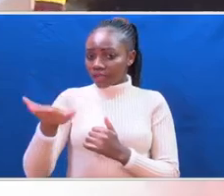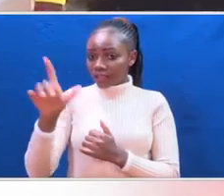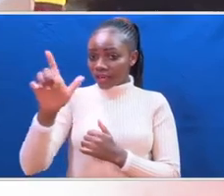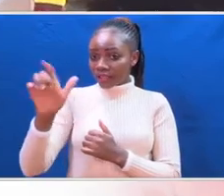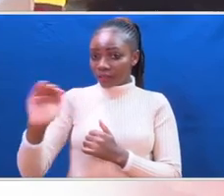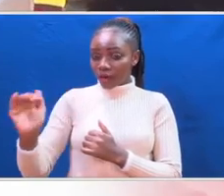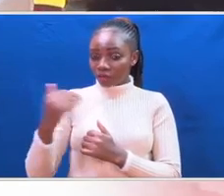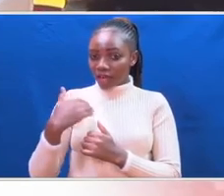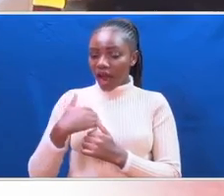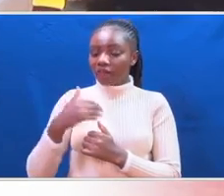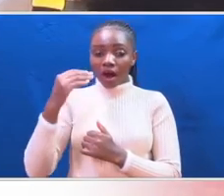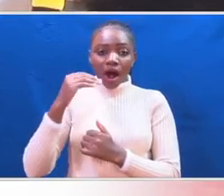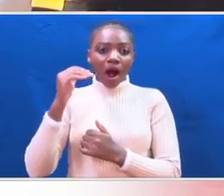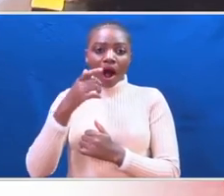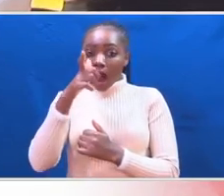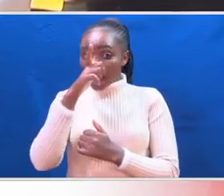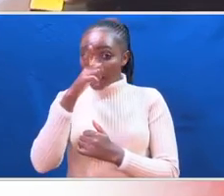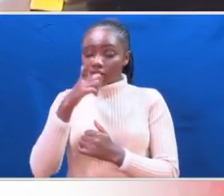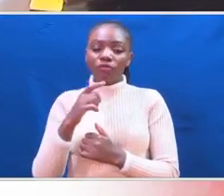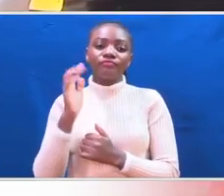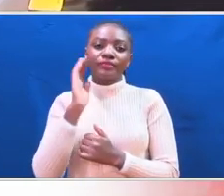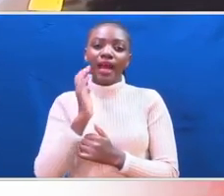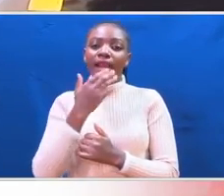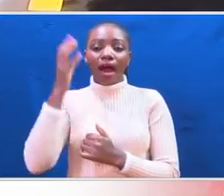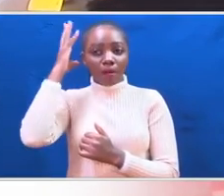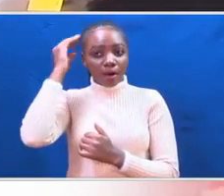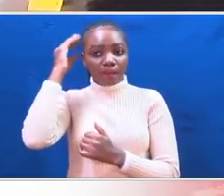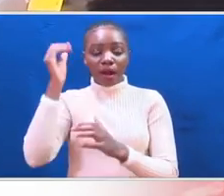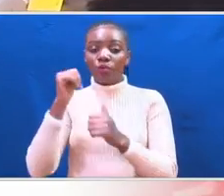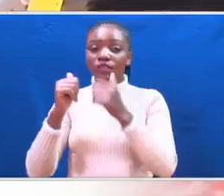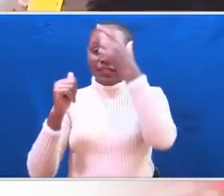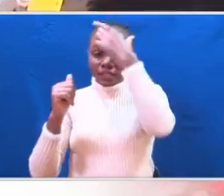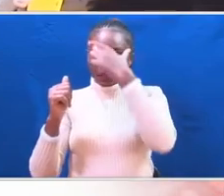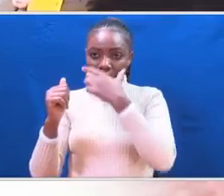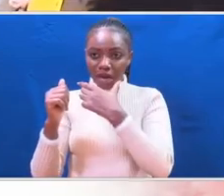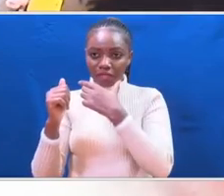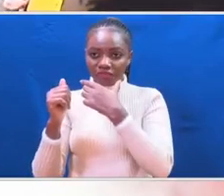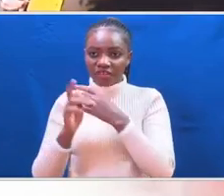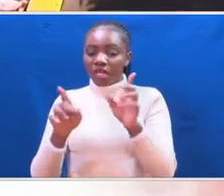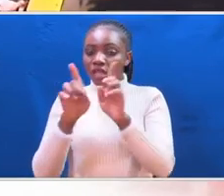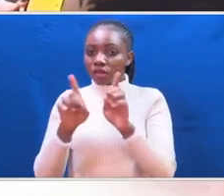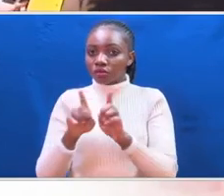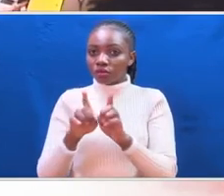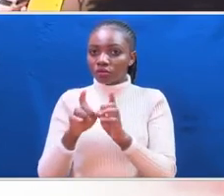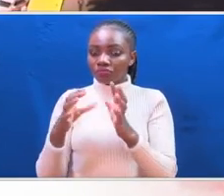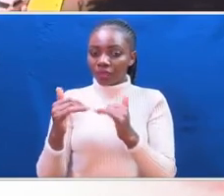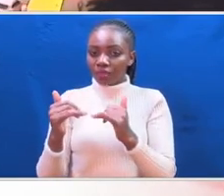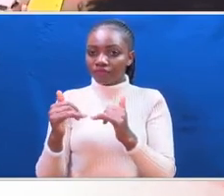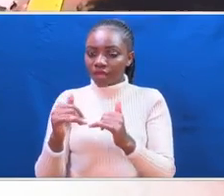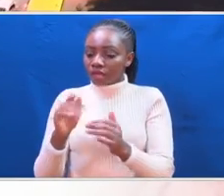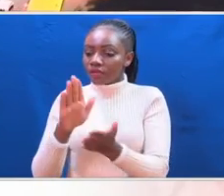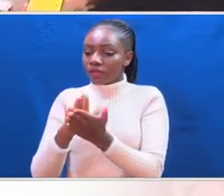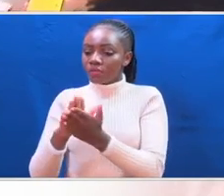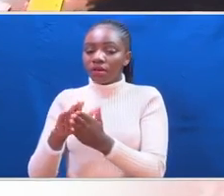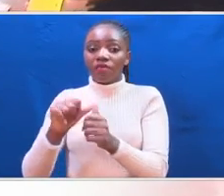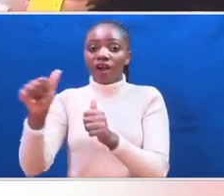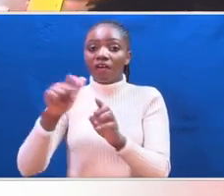rhino known as Baraka. The mammal lost his eyesight 12 years ago and the conservancy rescued him by isolating him from the rest of